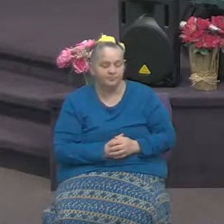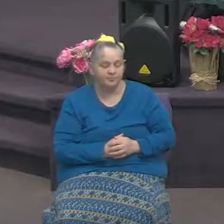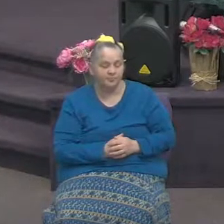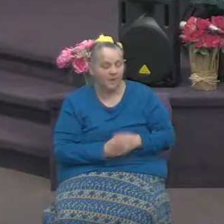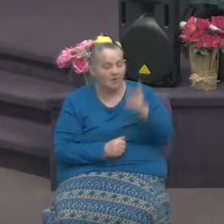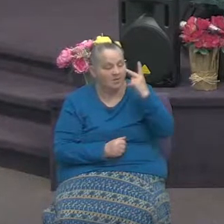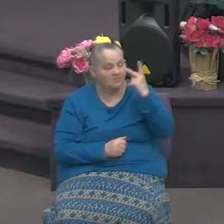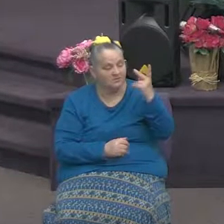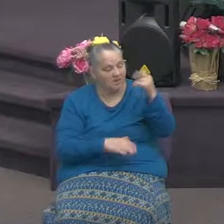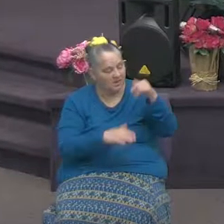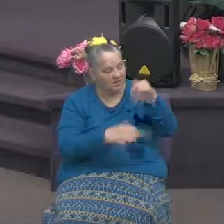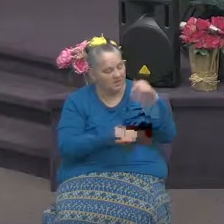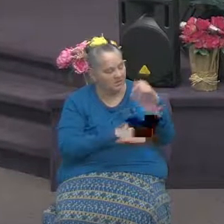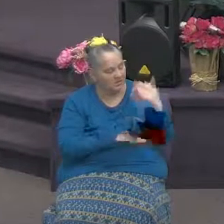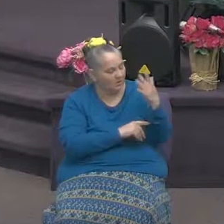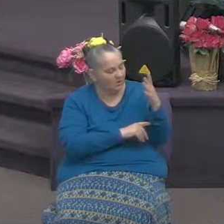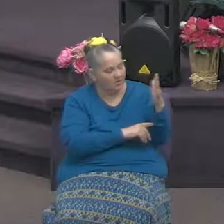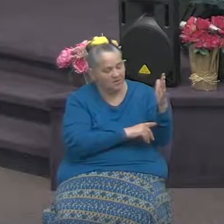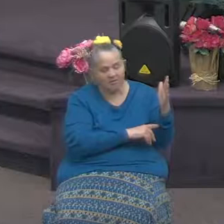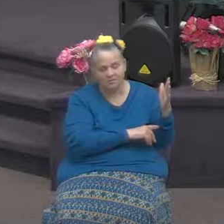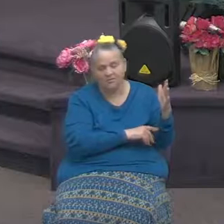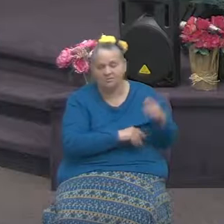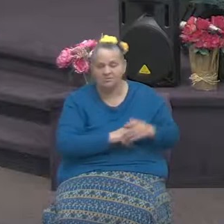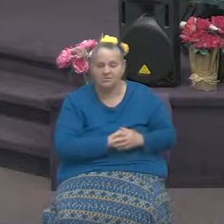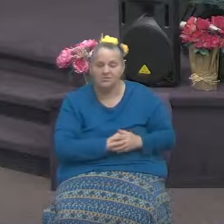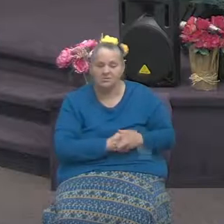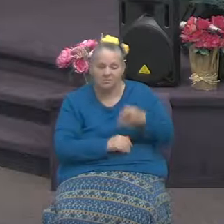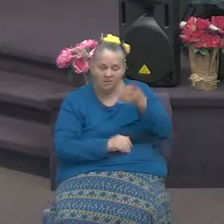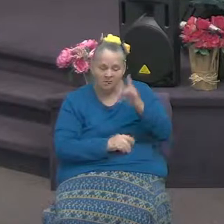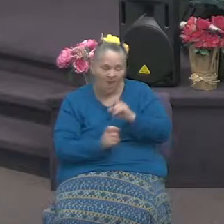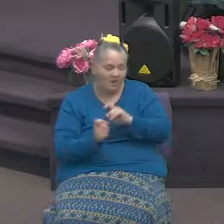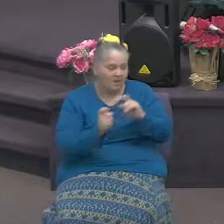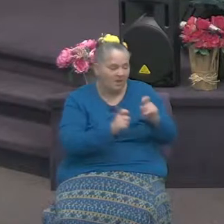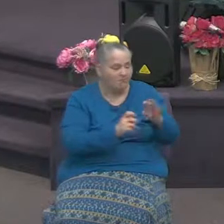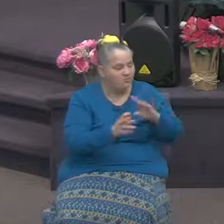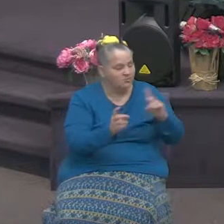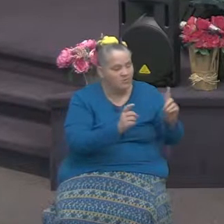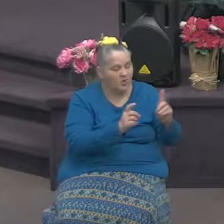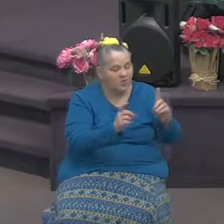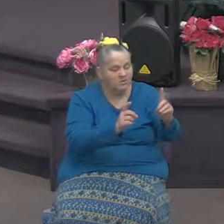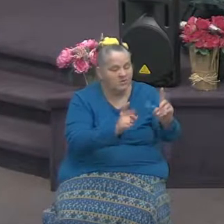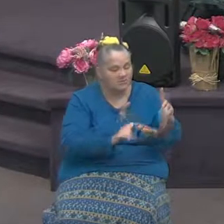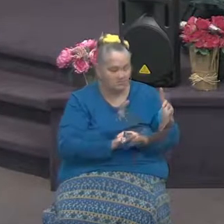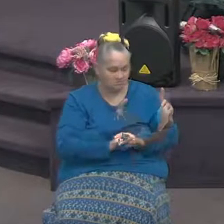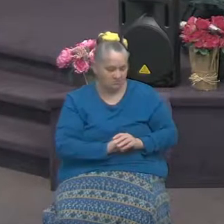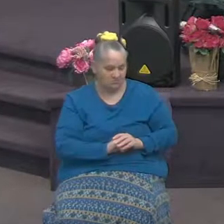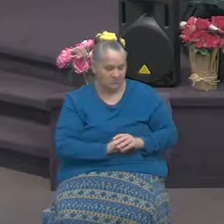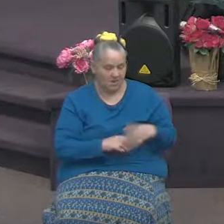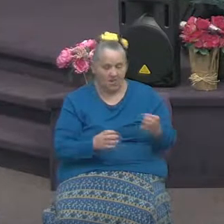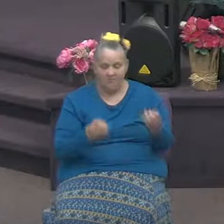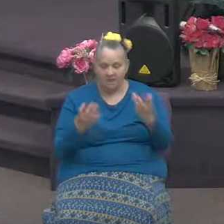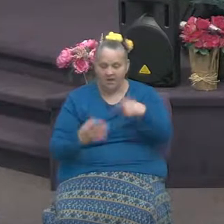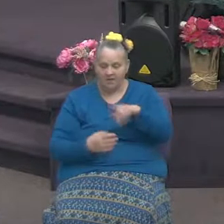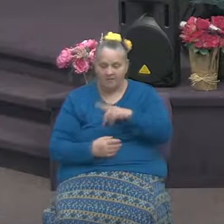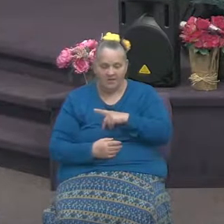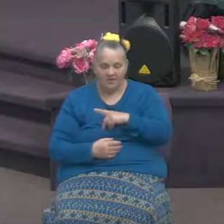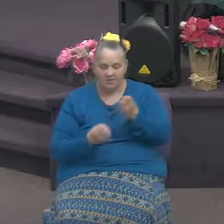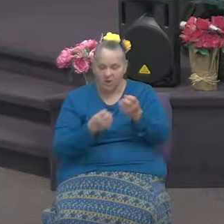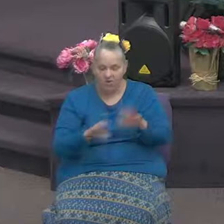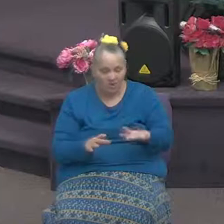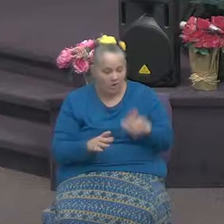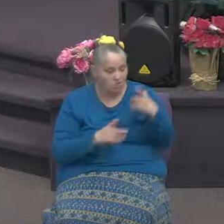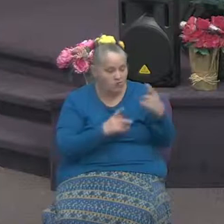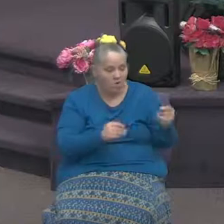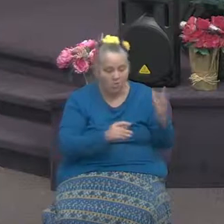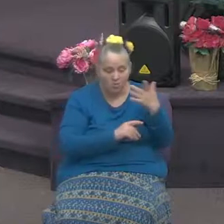And you see, in his wilderness, God gave him direction. Many of us don't want to go into